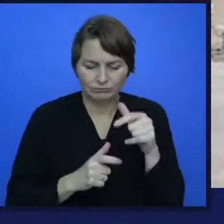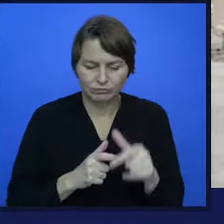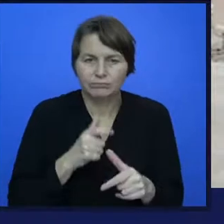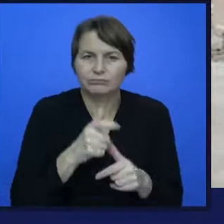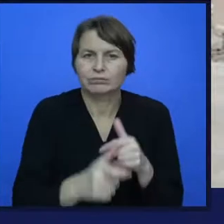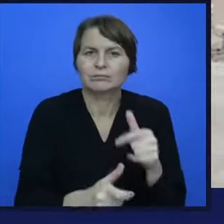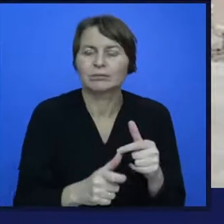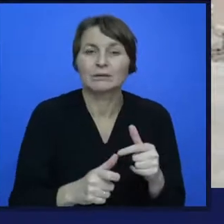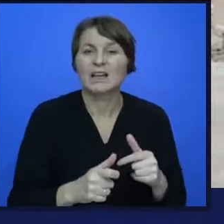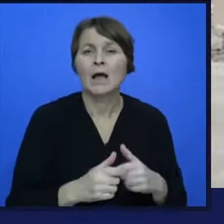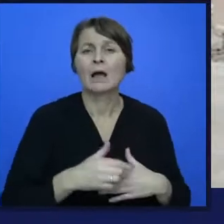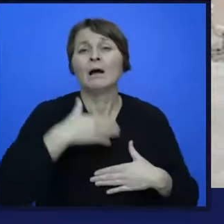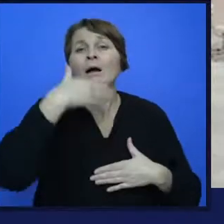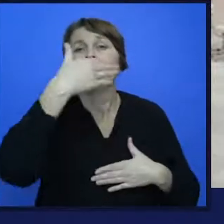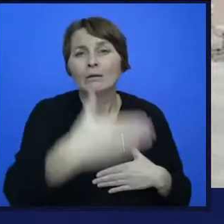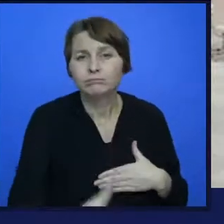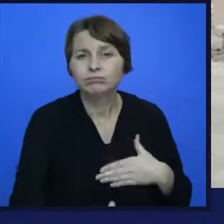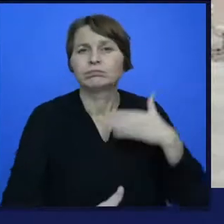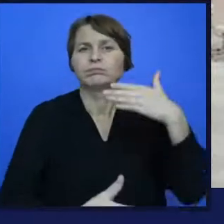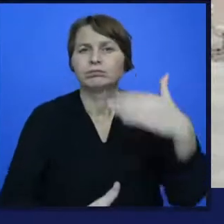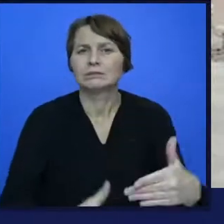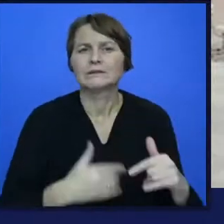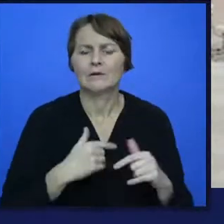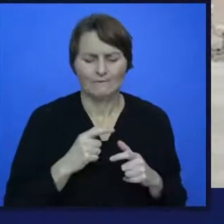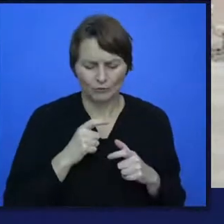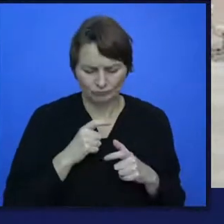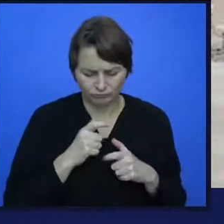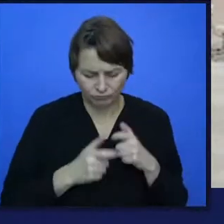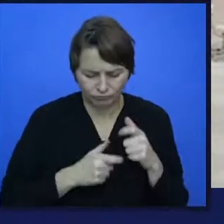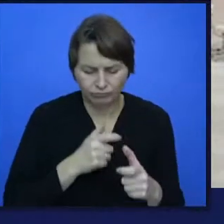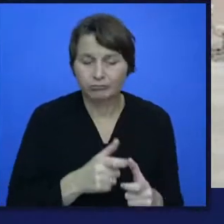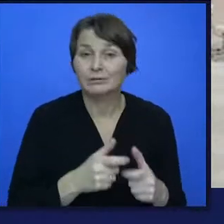big. You don't, even if you have grand ambitions for a 3D